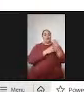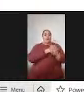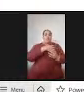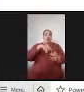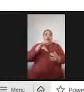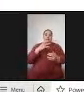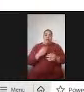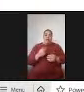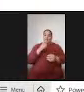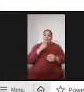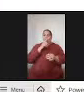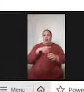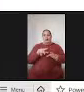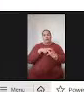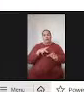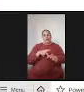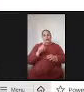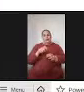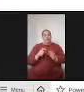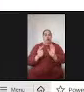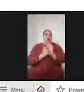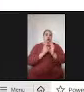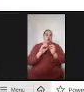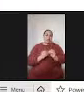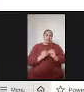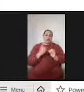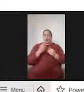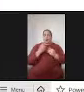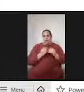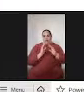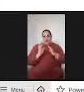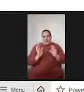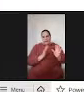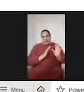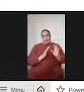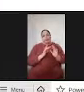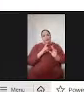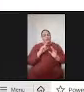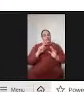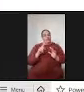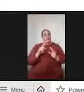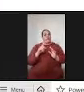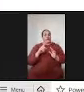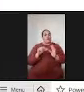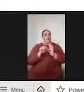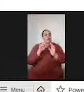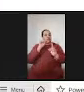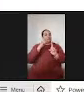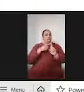and public participation and lawmaking being one of them, being the cornerstone of